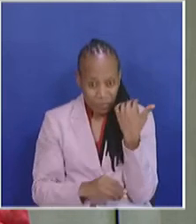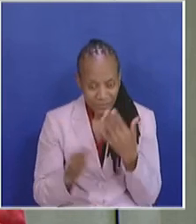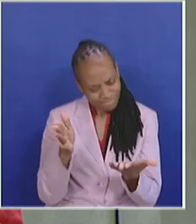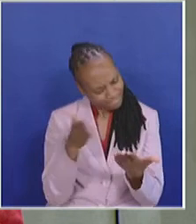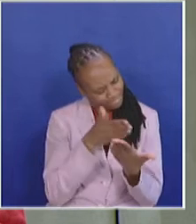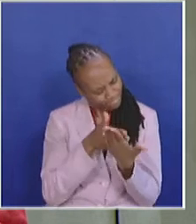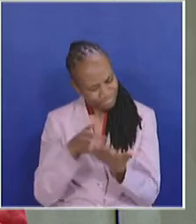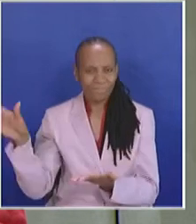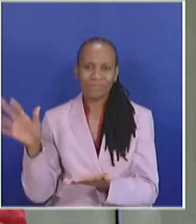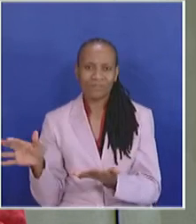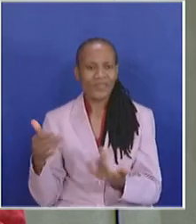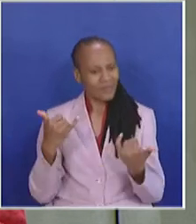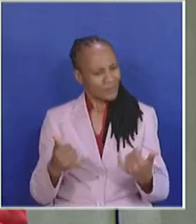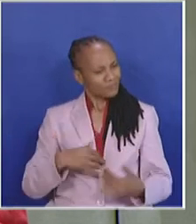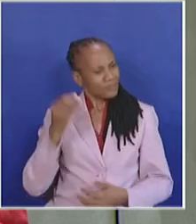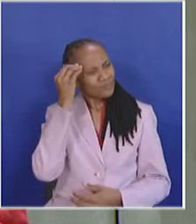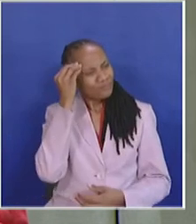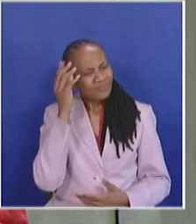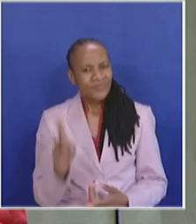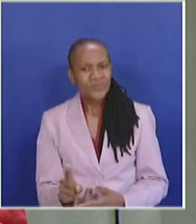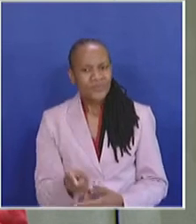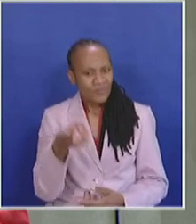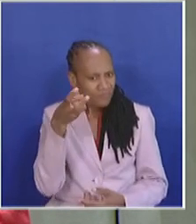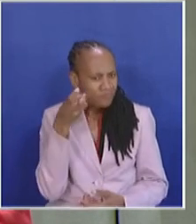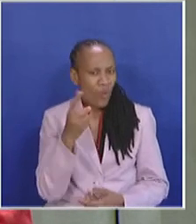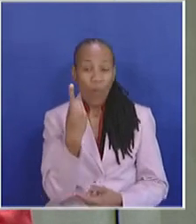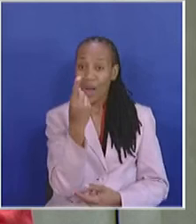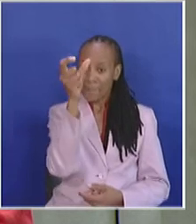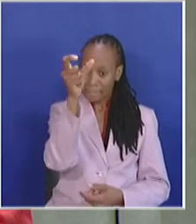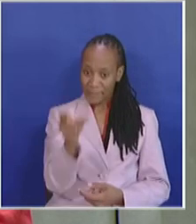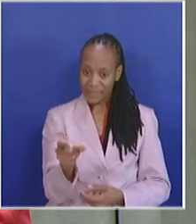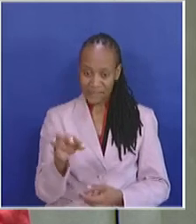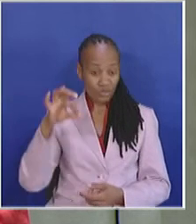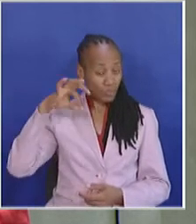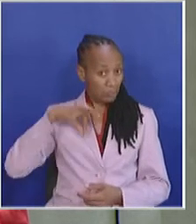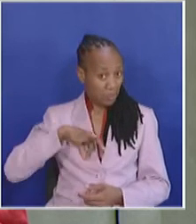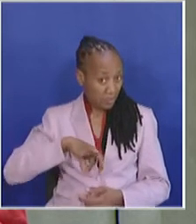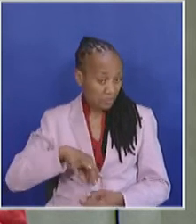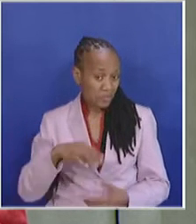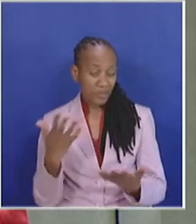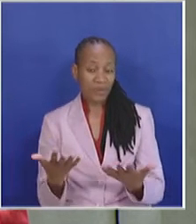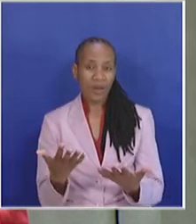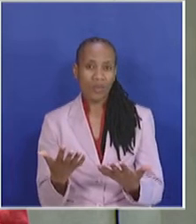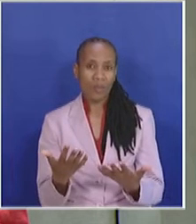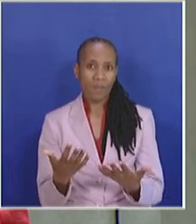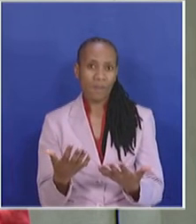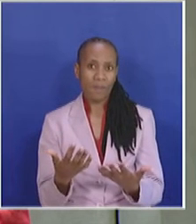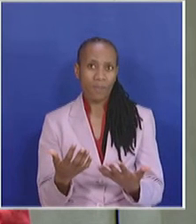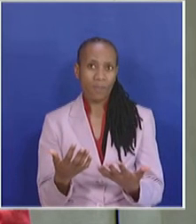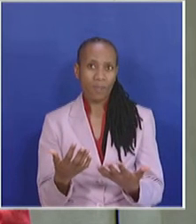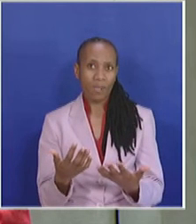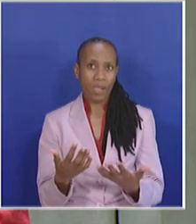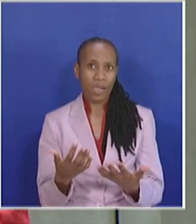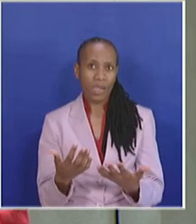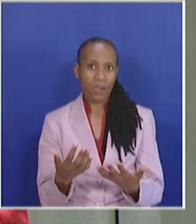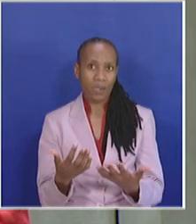very interesting to learn that one of the beneficiaries of a toilet facility delivered by the government of the day